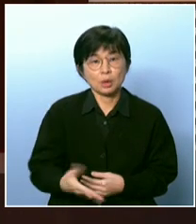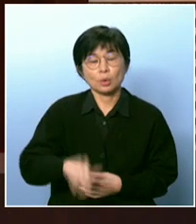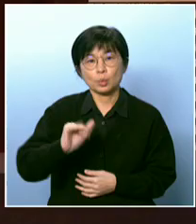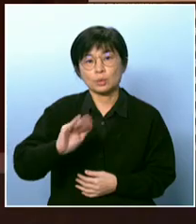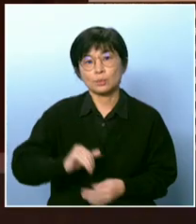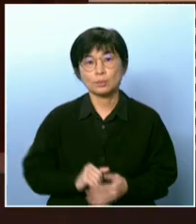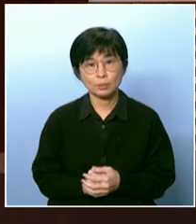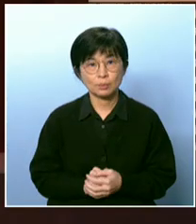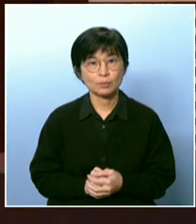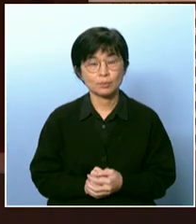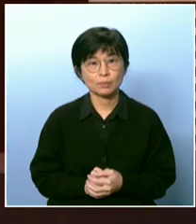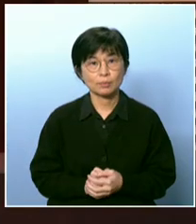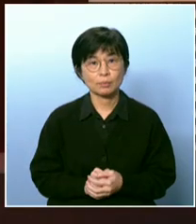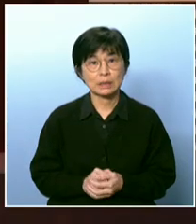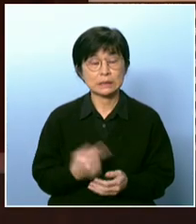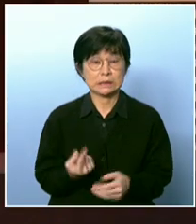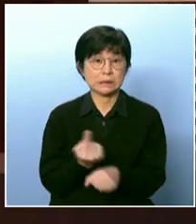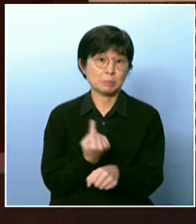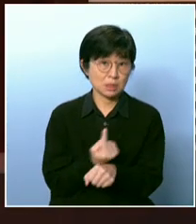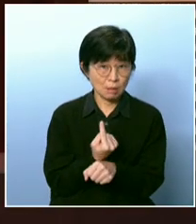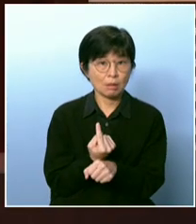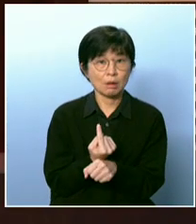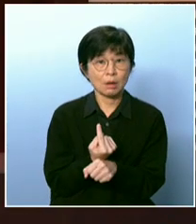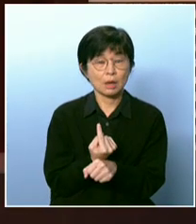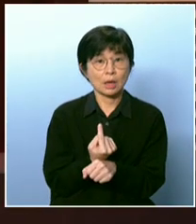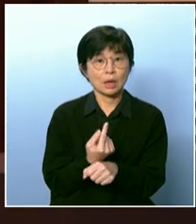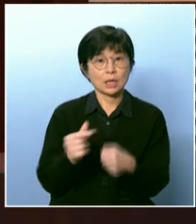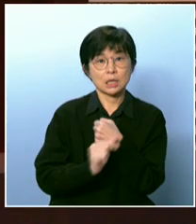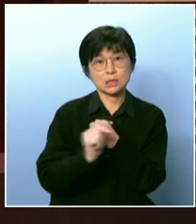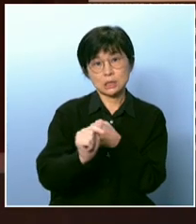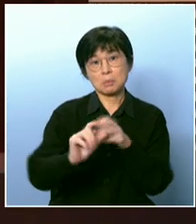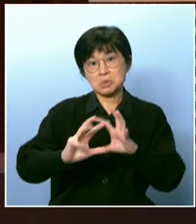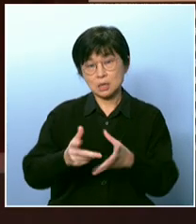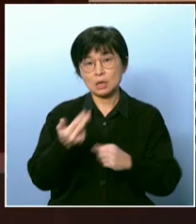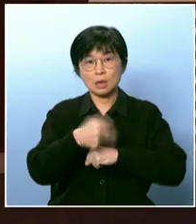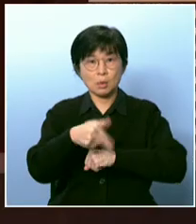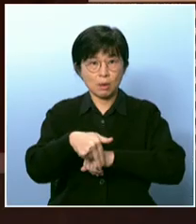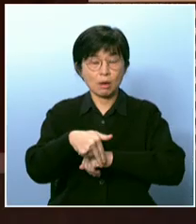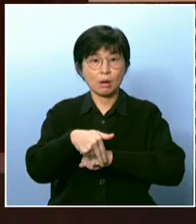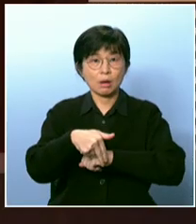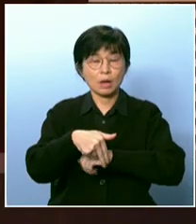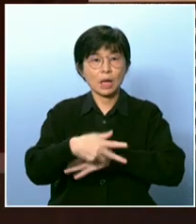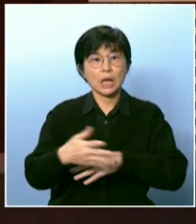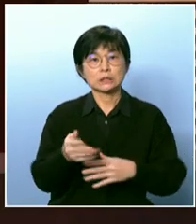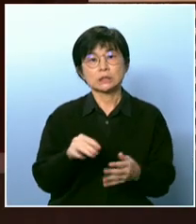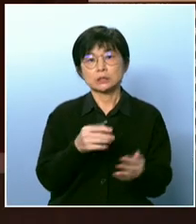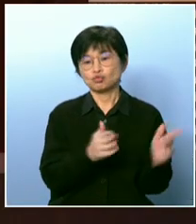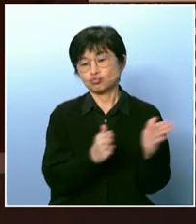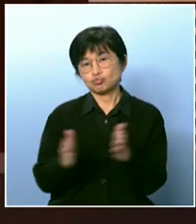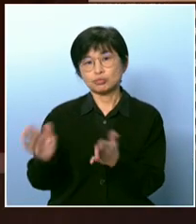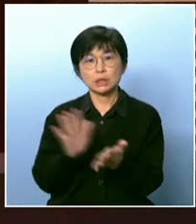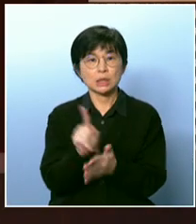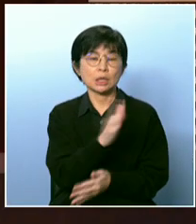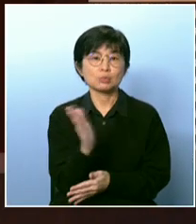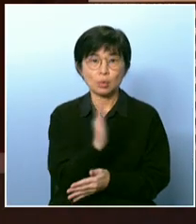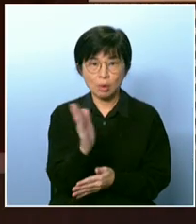first 4 sessions of the training programs, we could relax the restrictions or requirements.